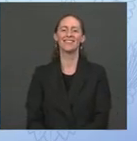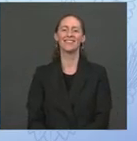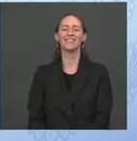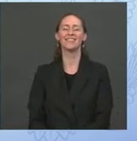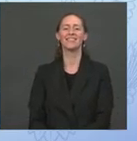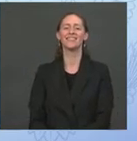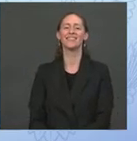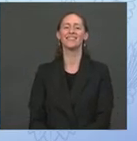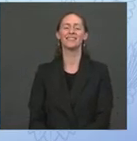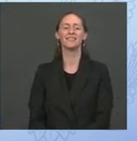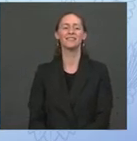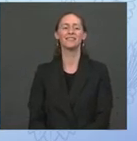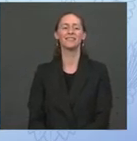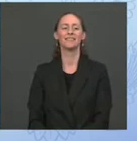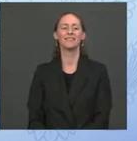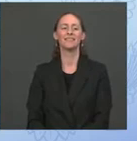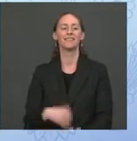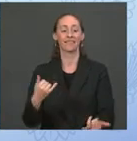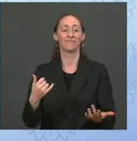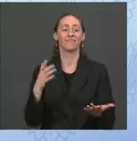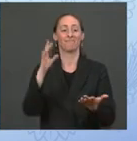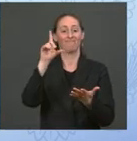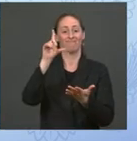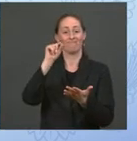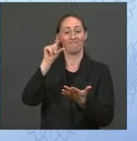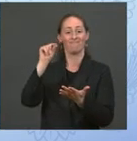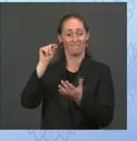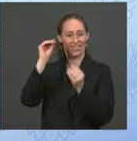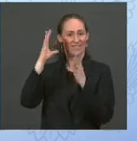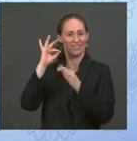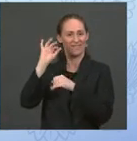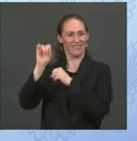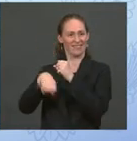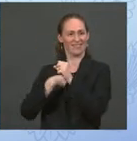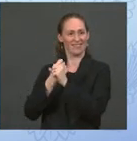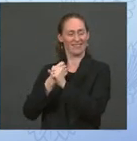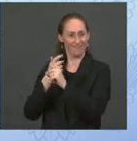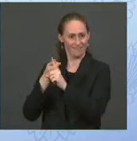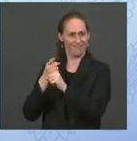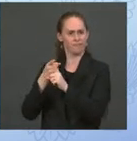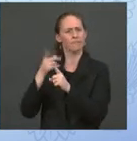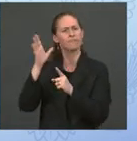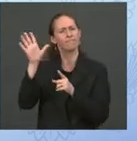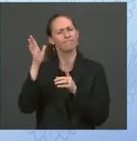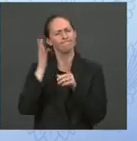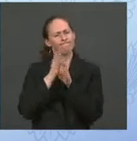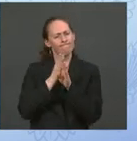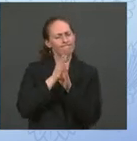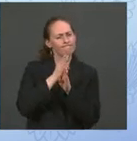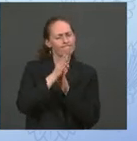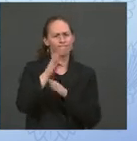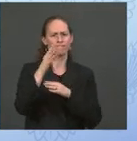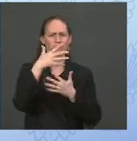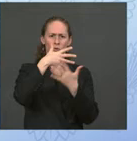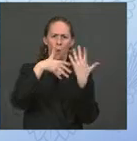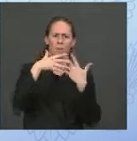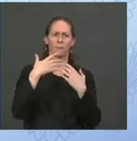The 2020 Teacher of the Year, whose focus is on social emotional well-being of students. Go figure,